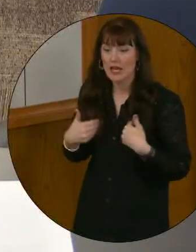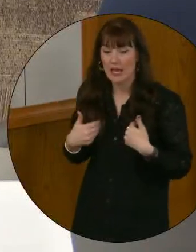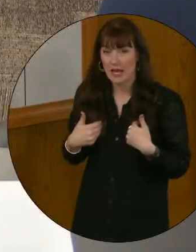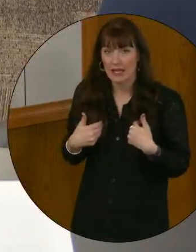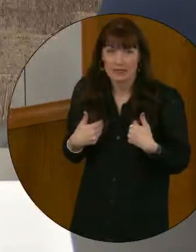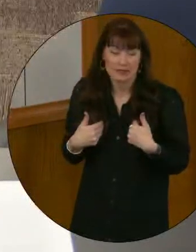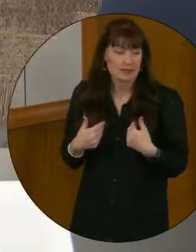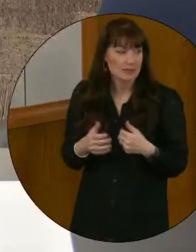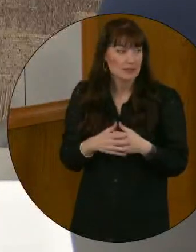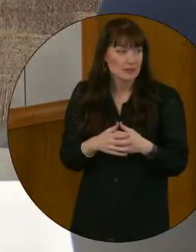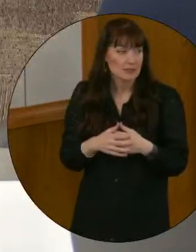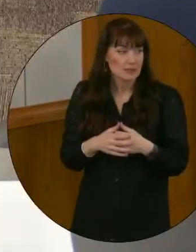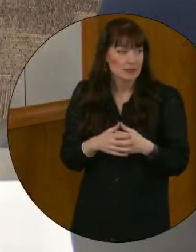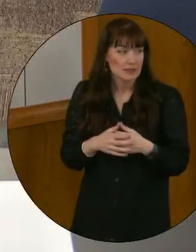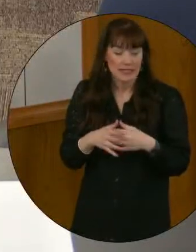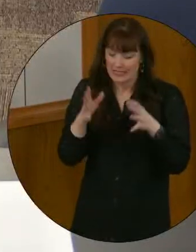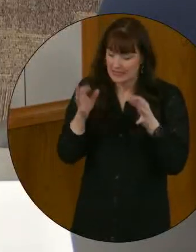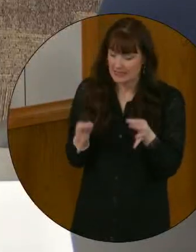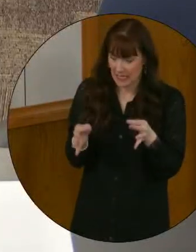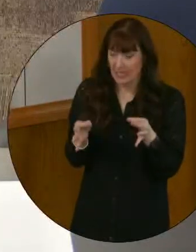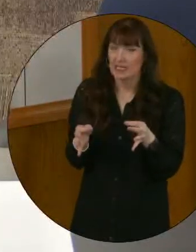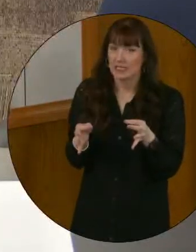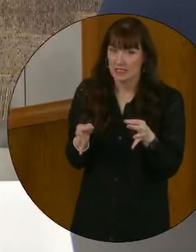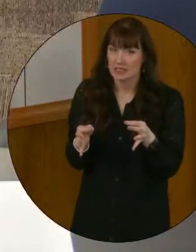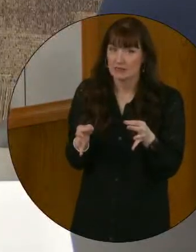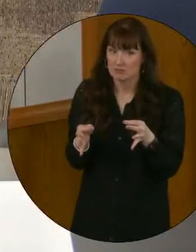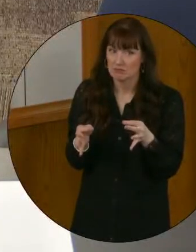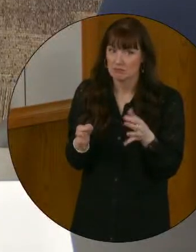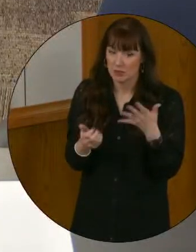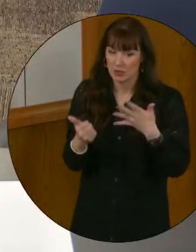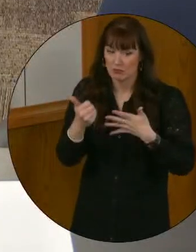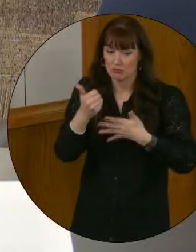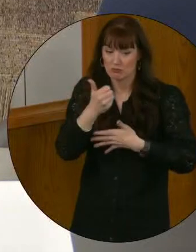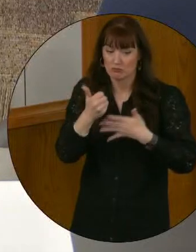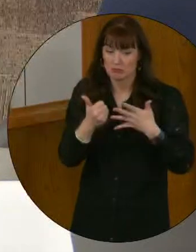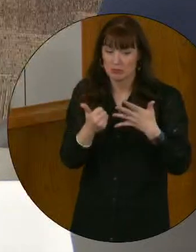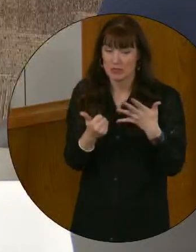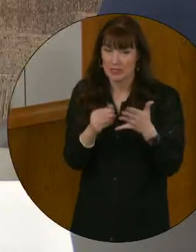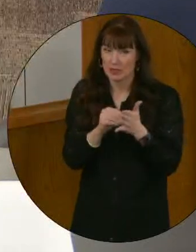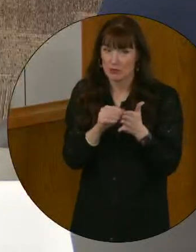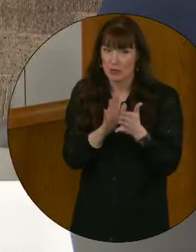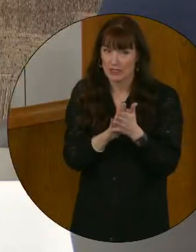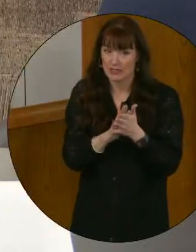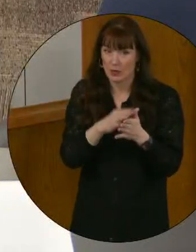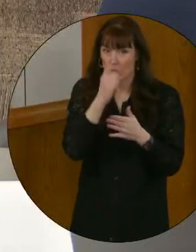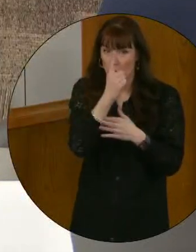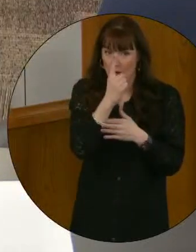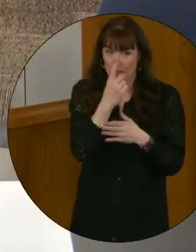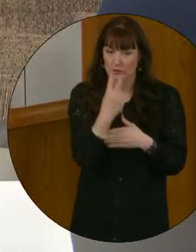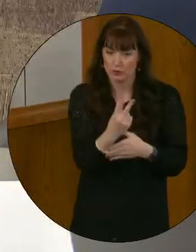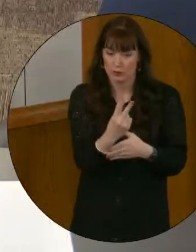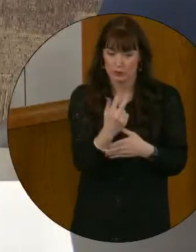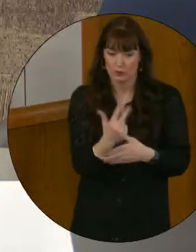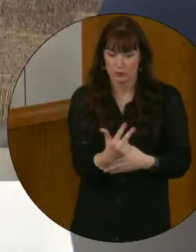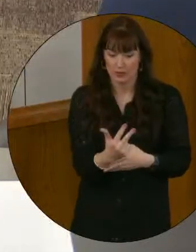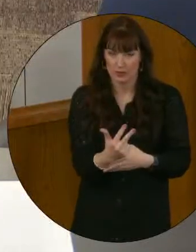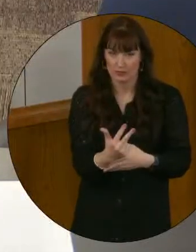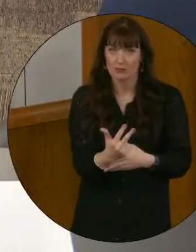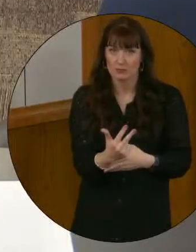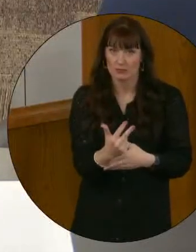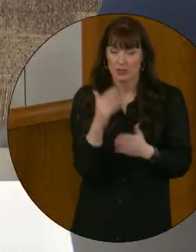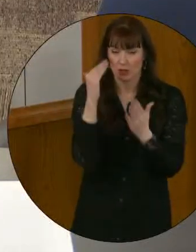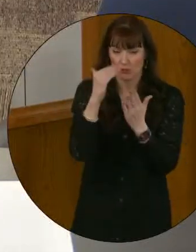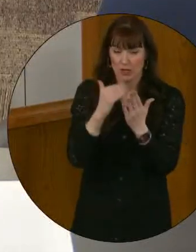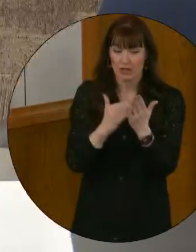to solidify their choices, and they had to mark number 1, number 2. So any